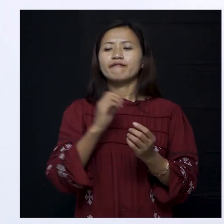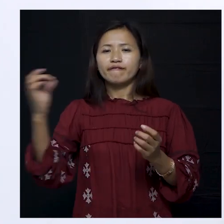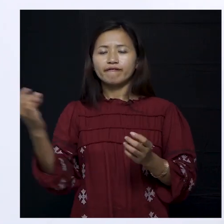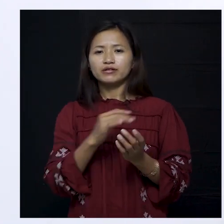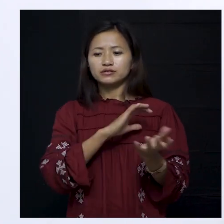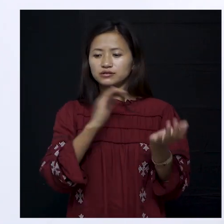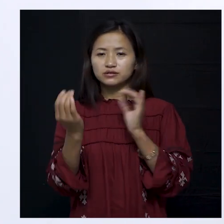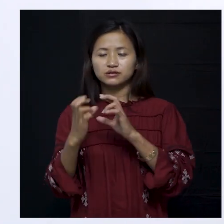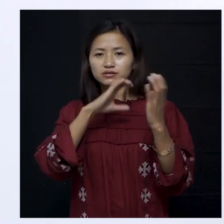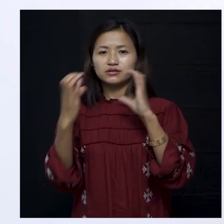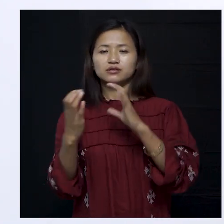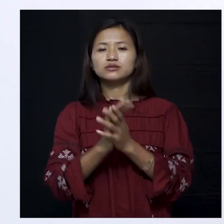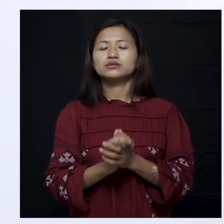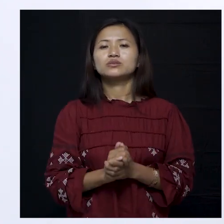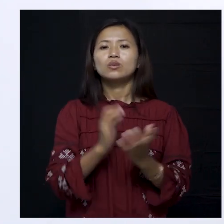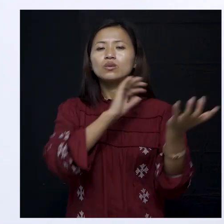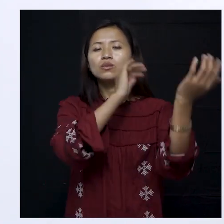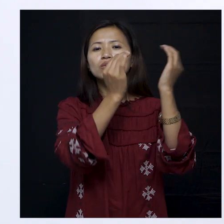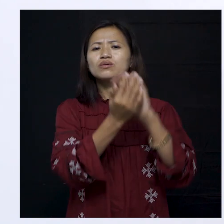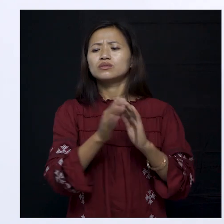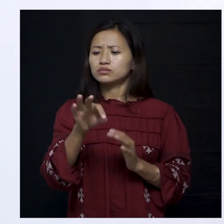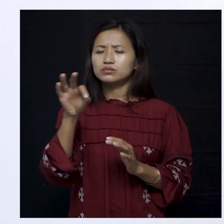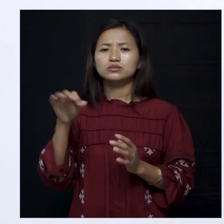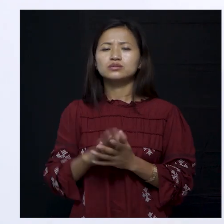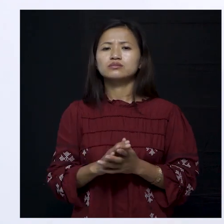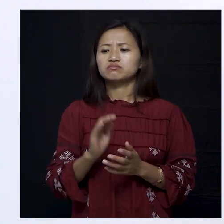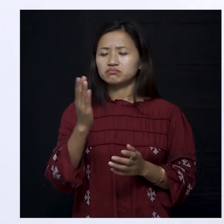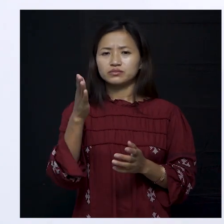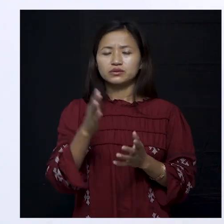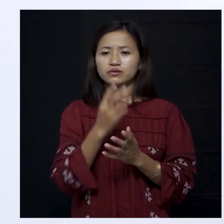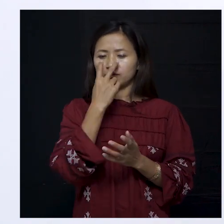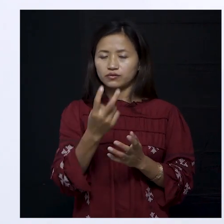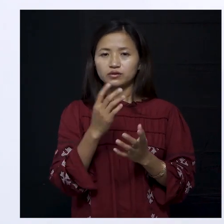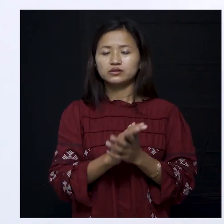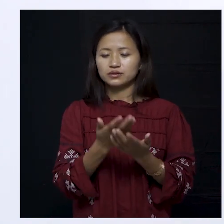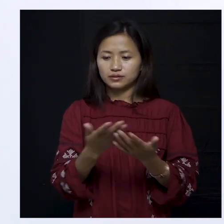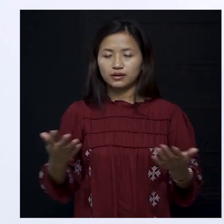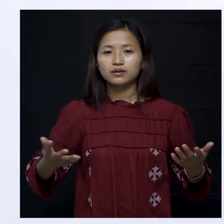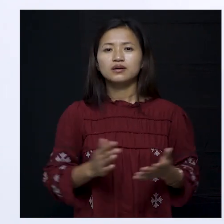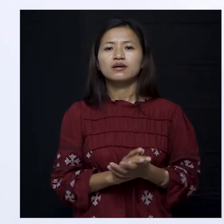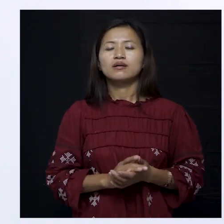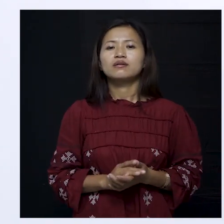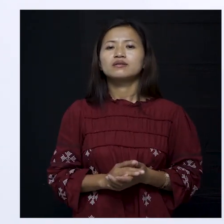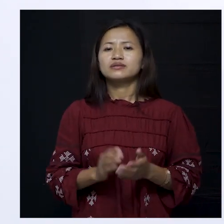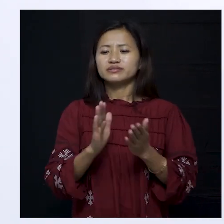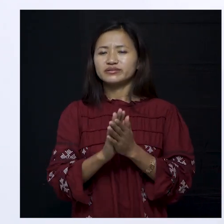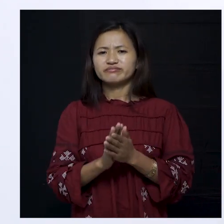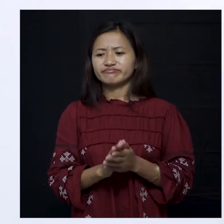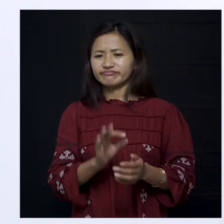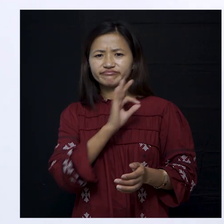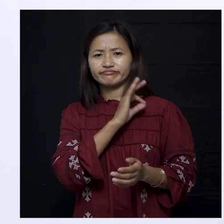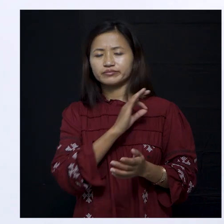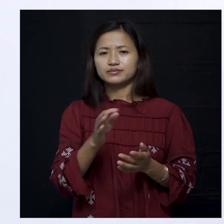world, we have so many options around us, and nobody wants to be focused on a thing that is not really